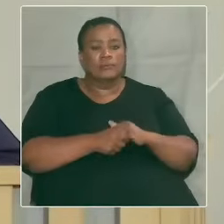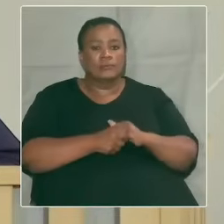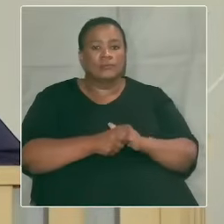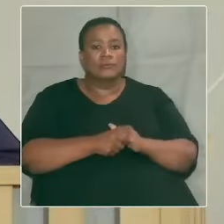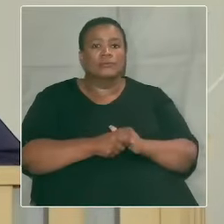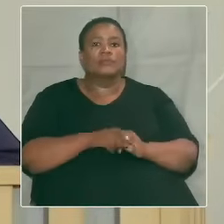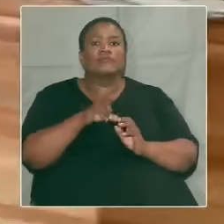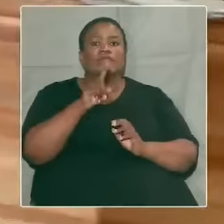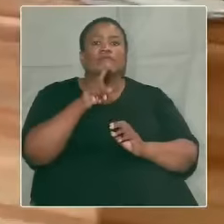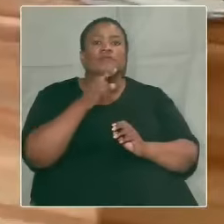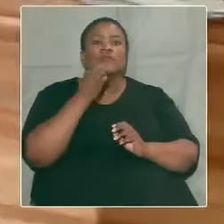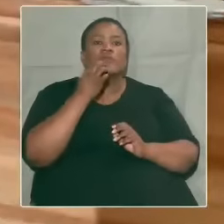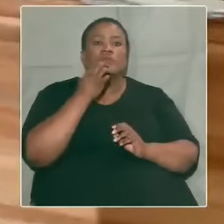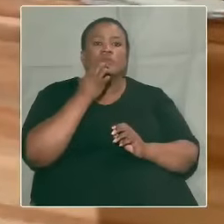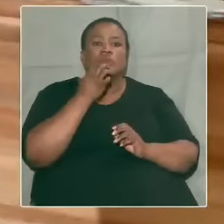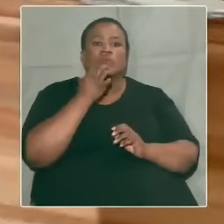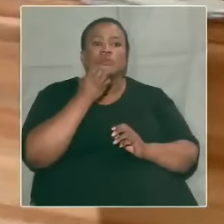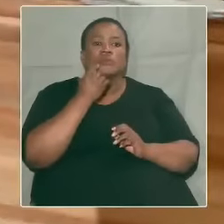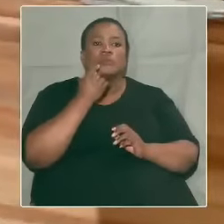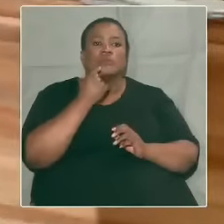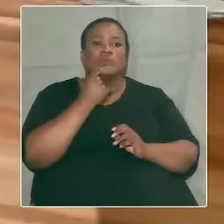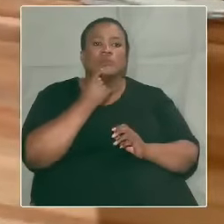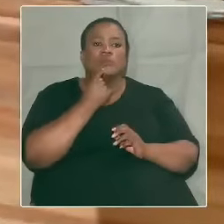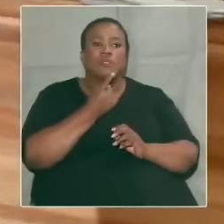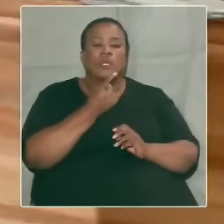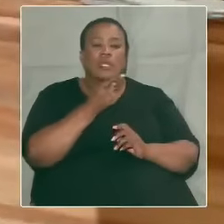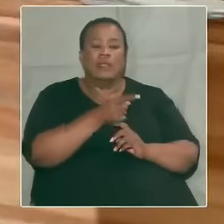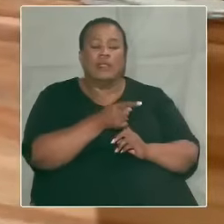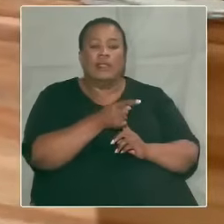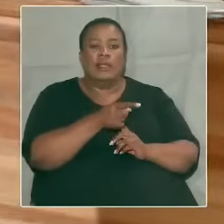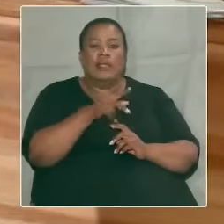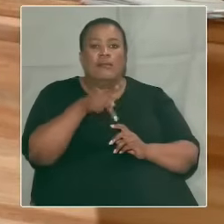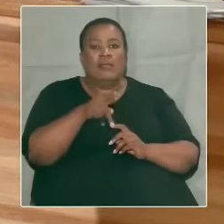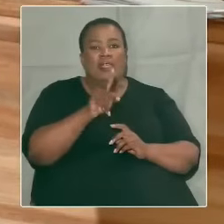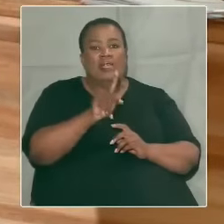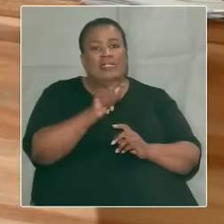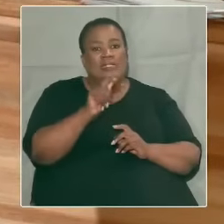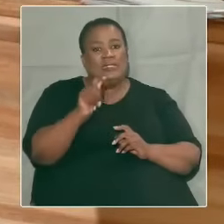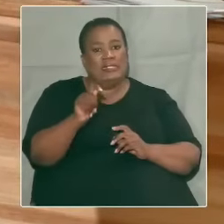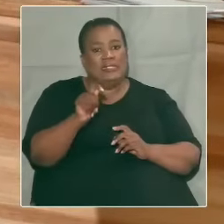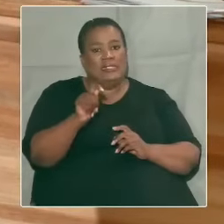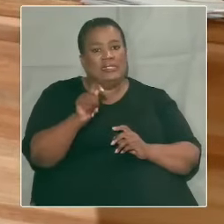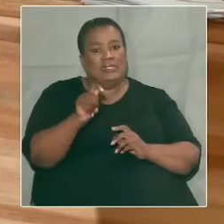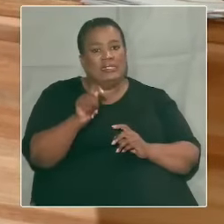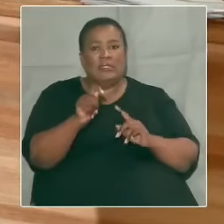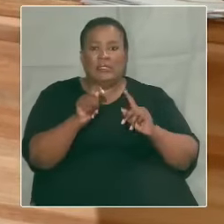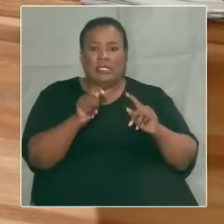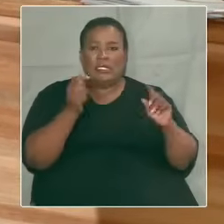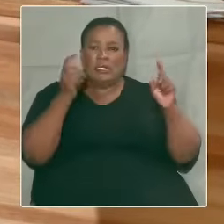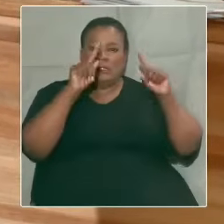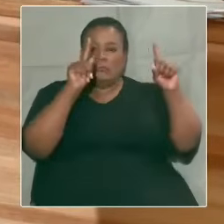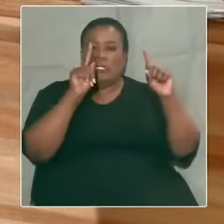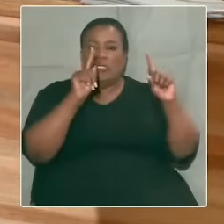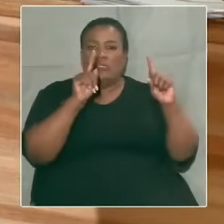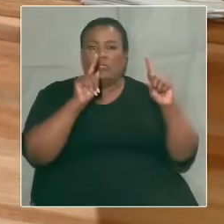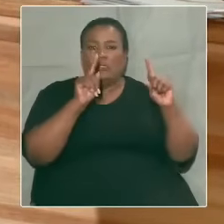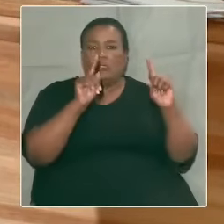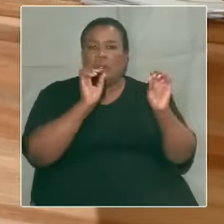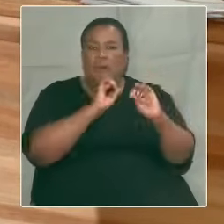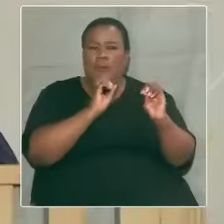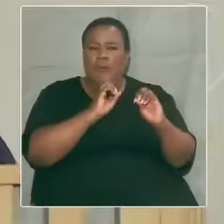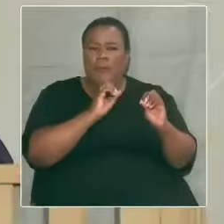You say the narrative that the PKTT was not effective is completely false. Can I ask you to deal with that?